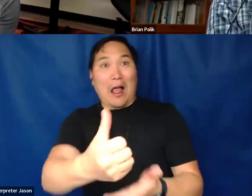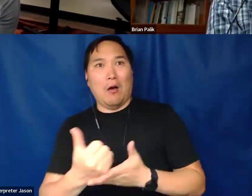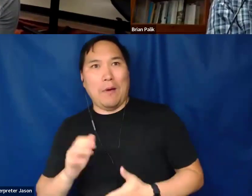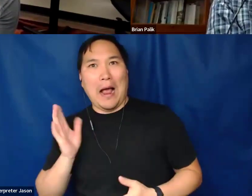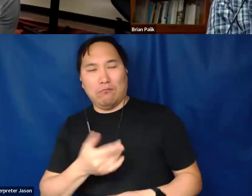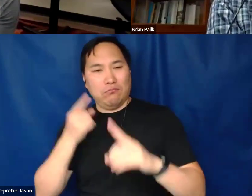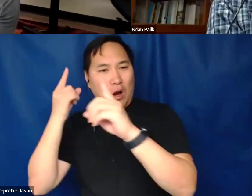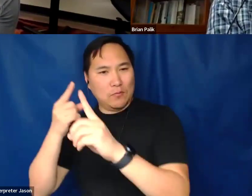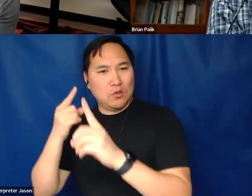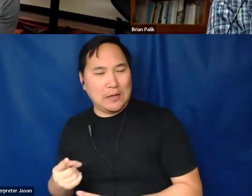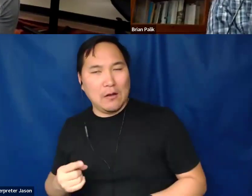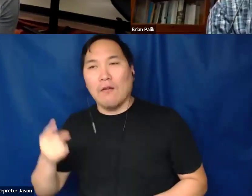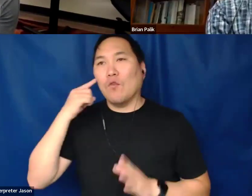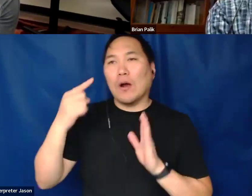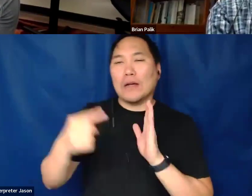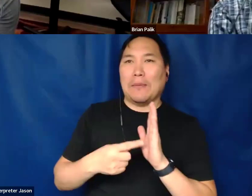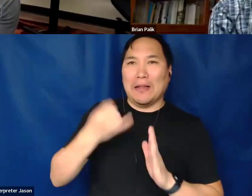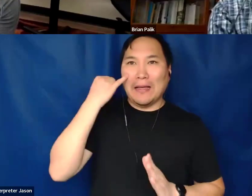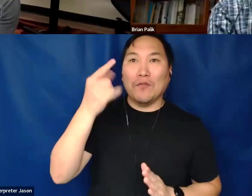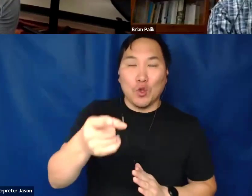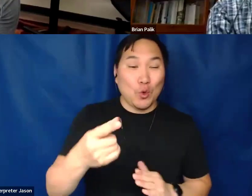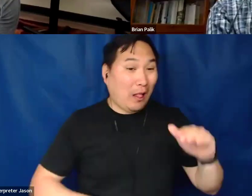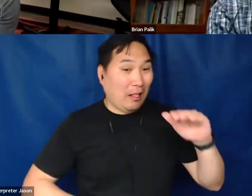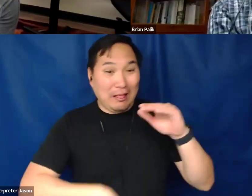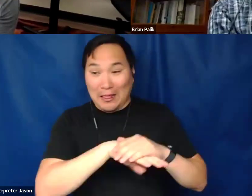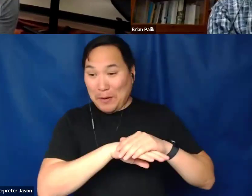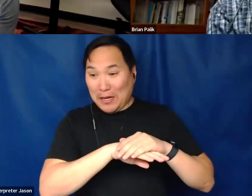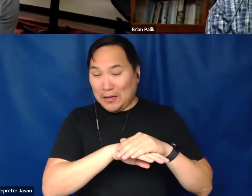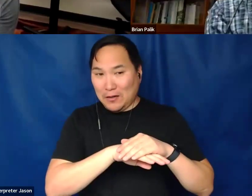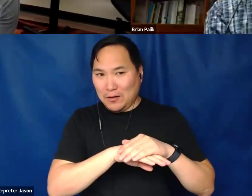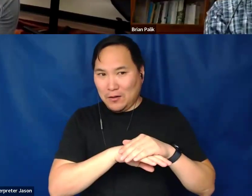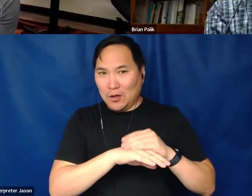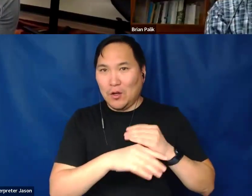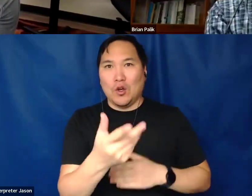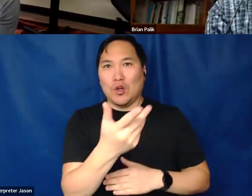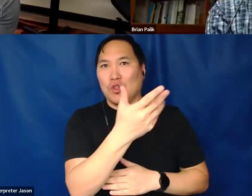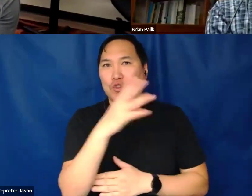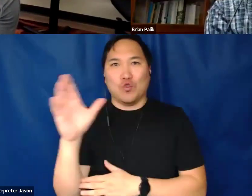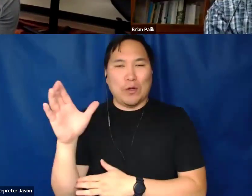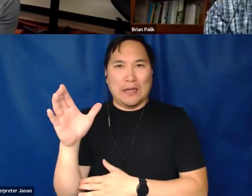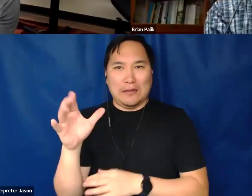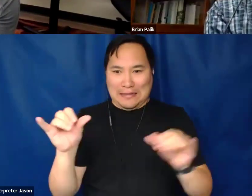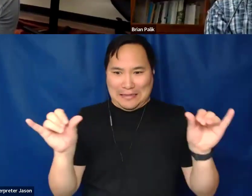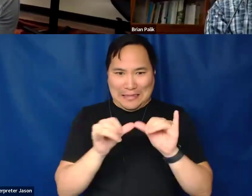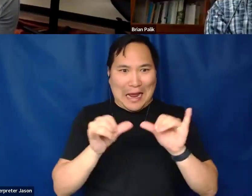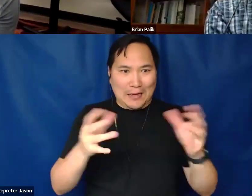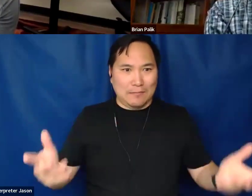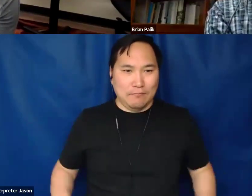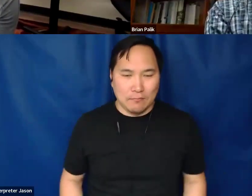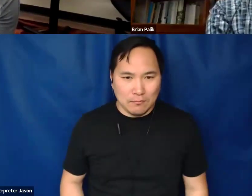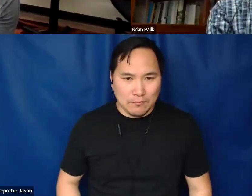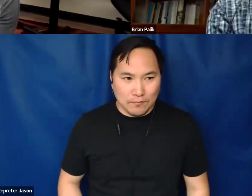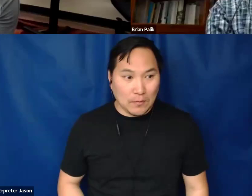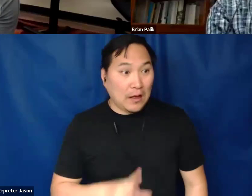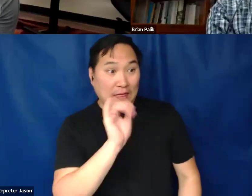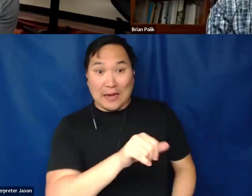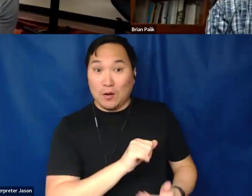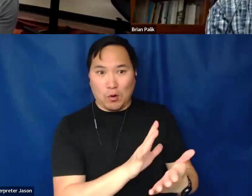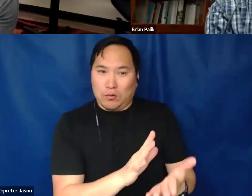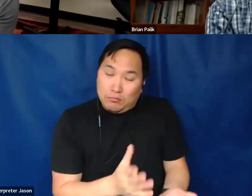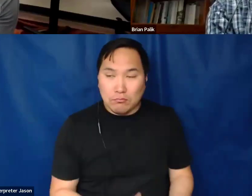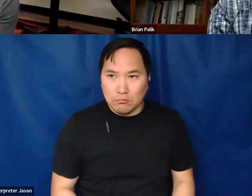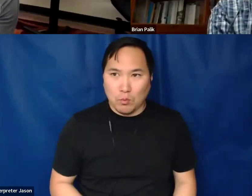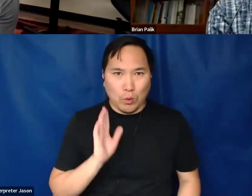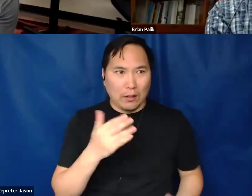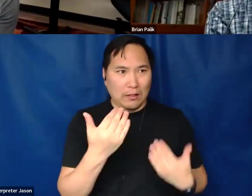you, for example, put an upper limit on a tree diameter, which that approach does. And our argument